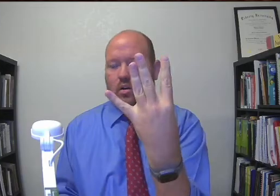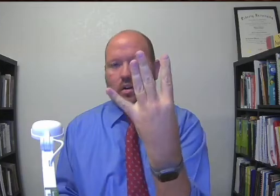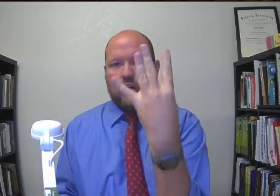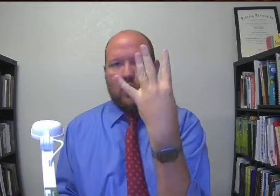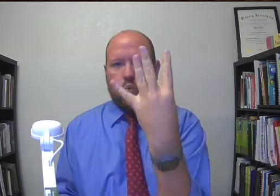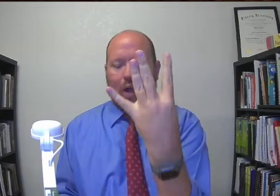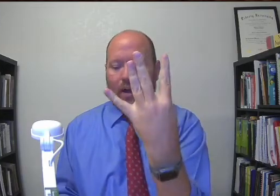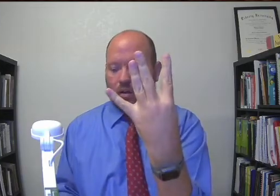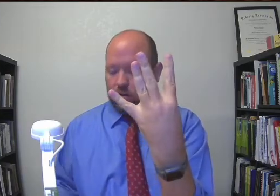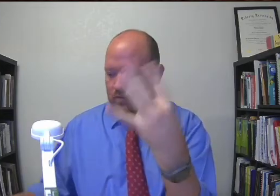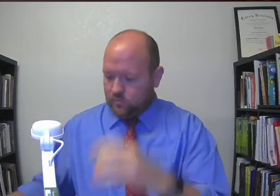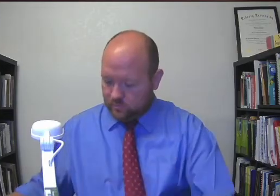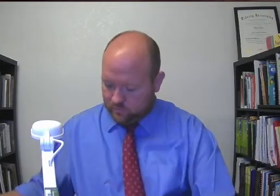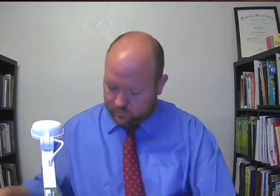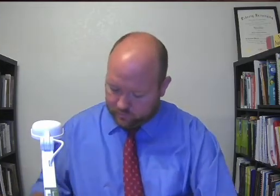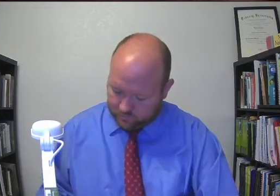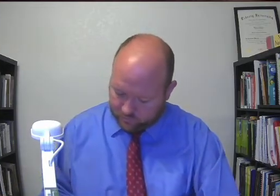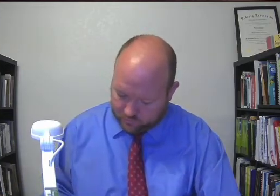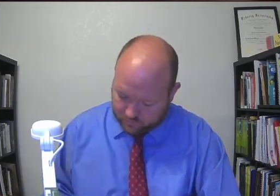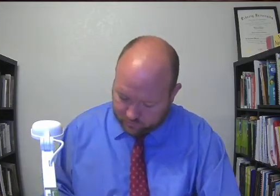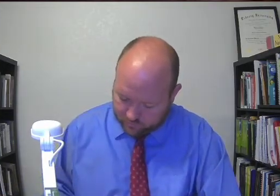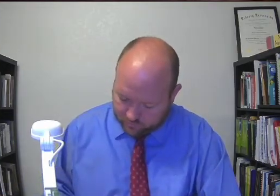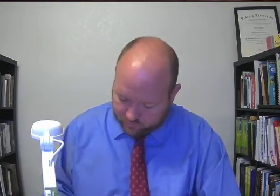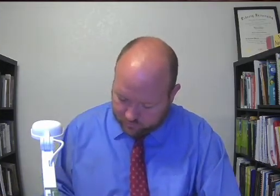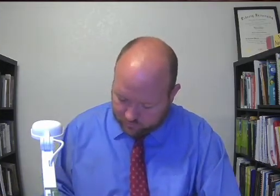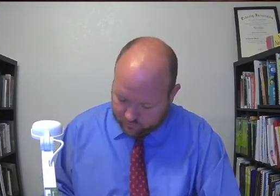W-A-E-R. Where.